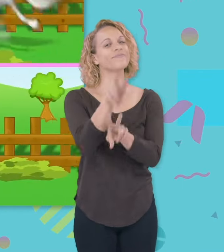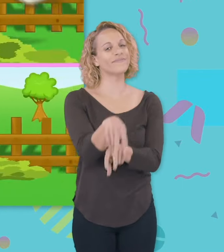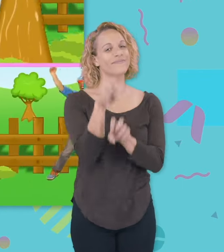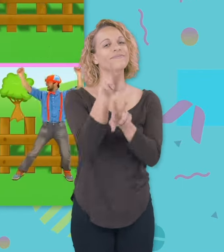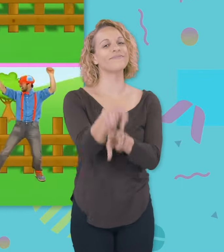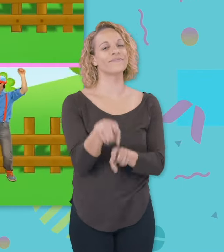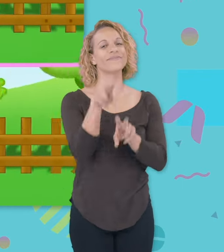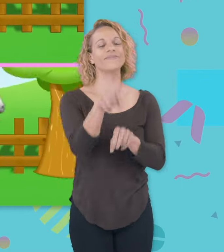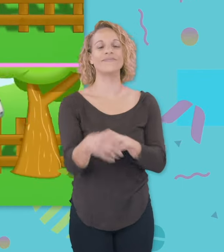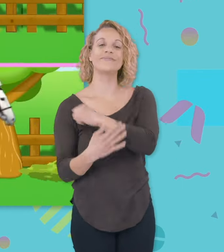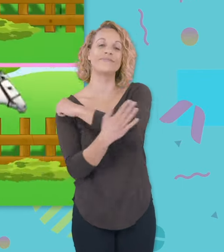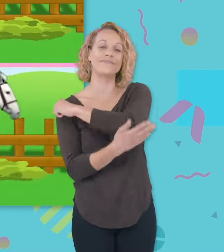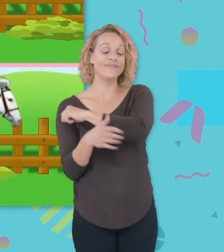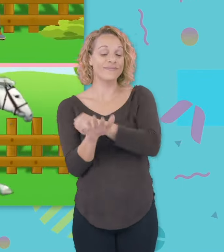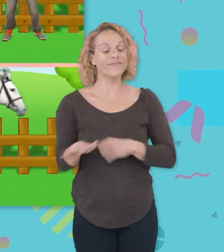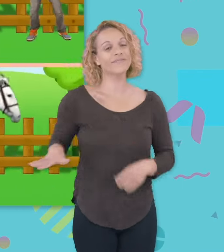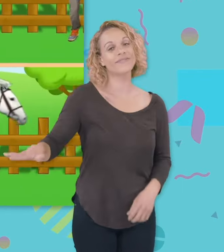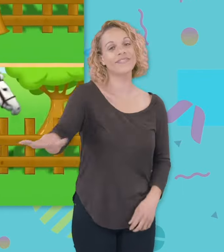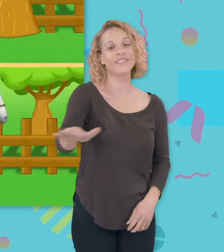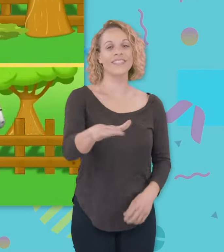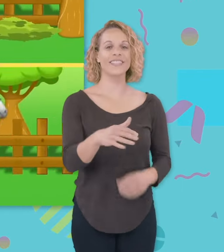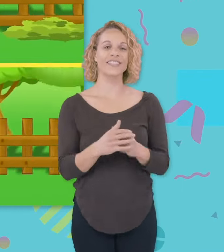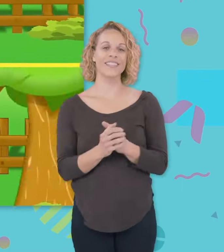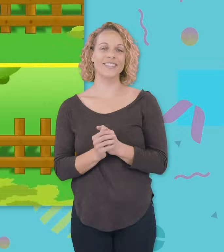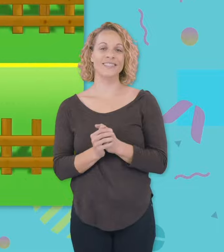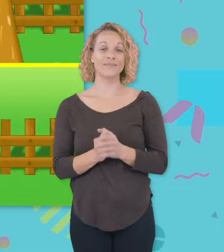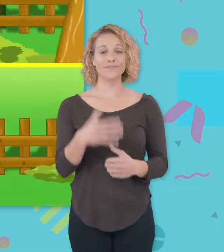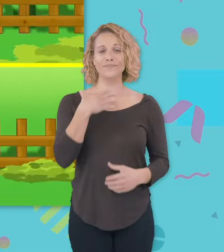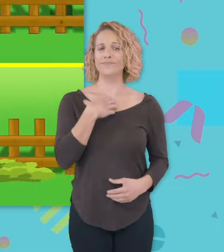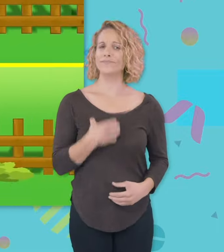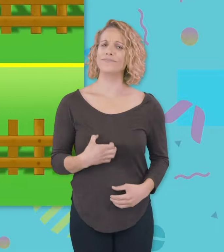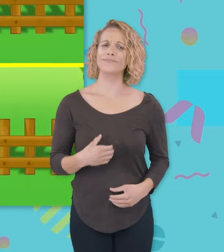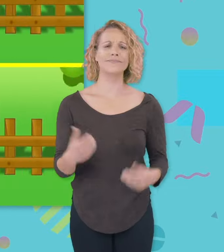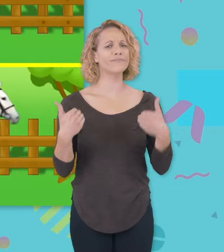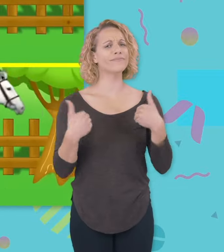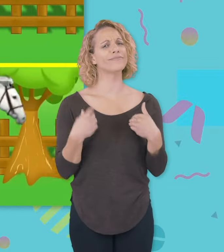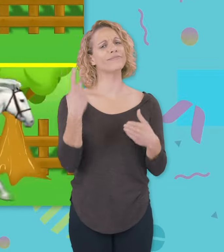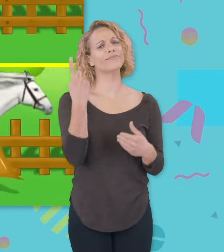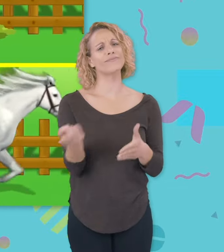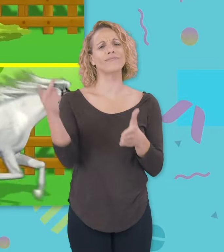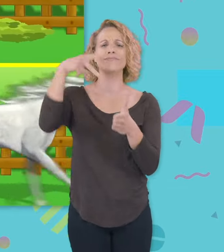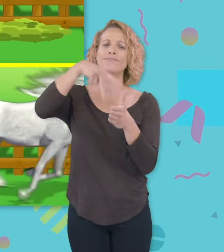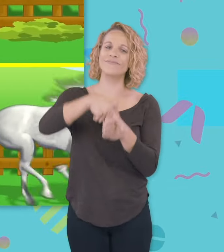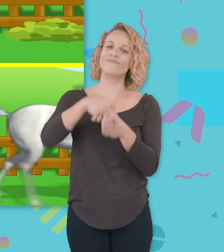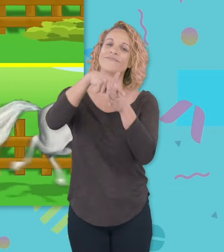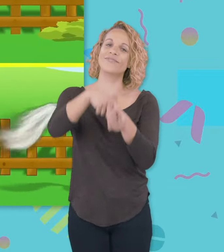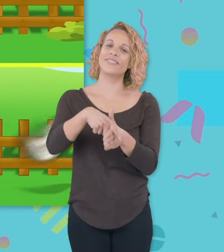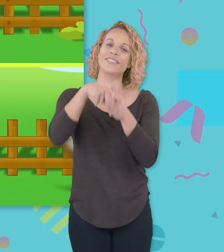Horses galloping through the countryside. I wish that